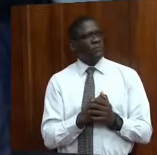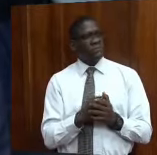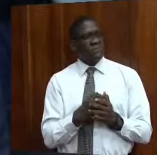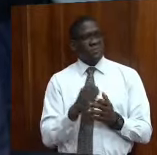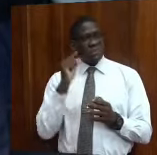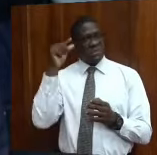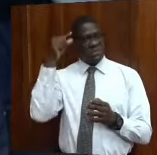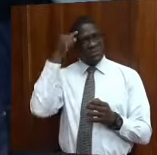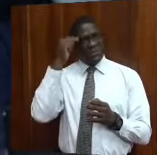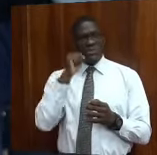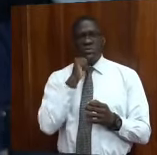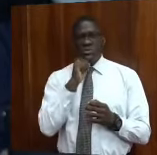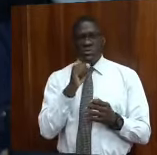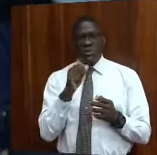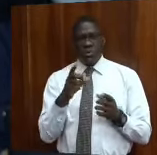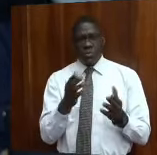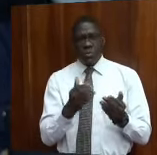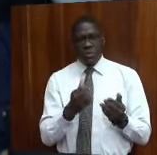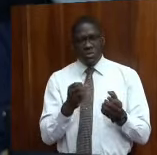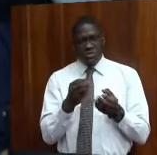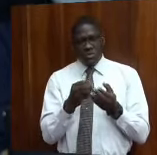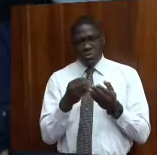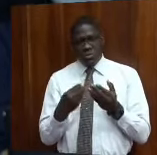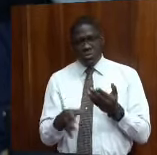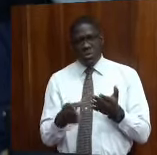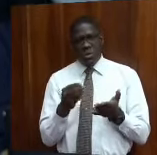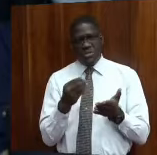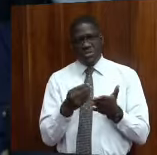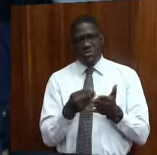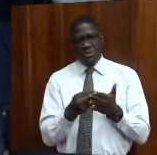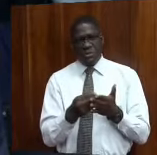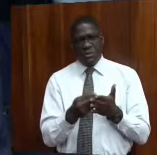a characteristic feature of the last administration,